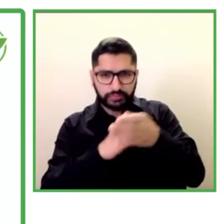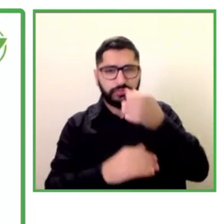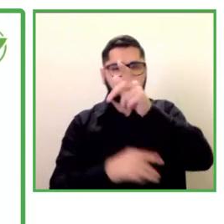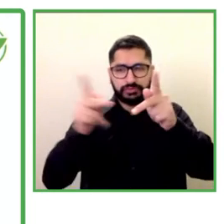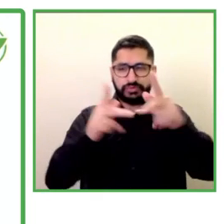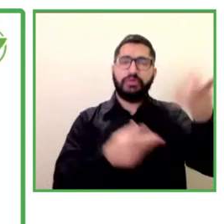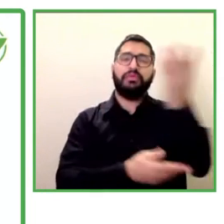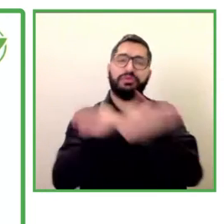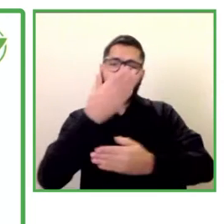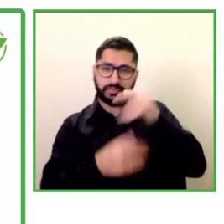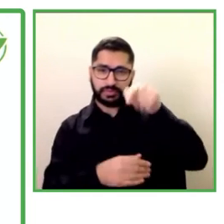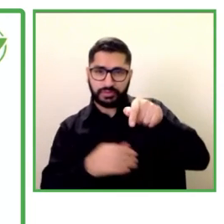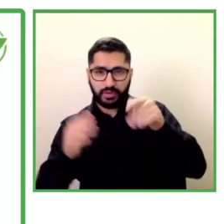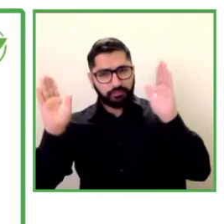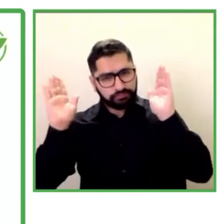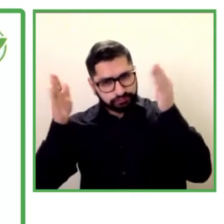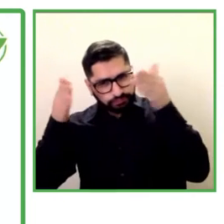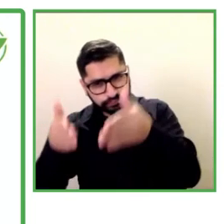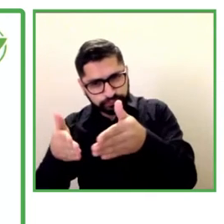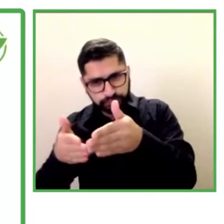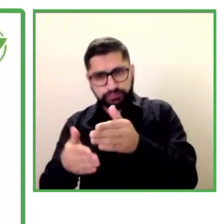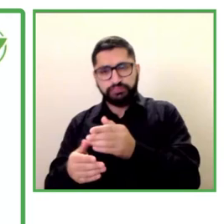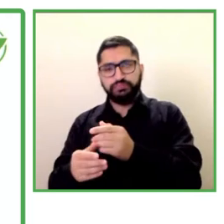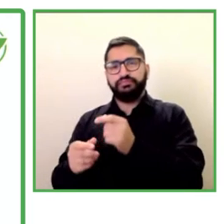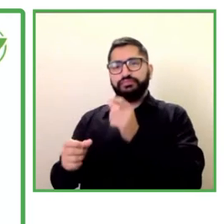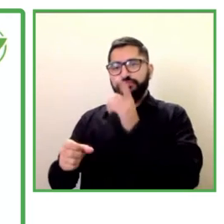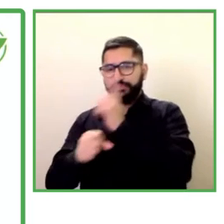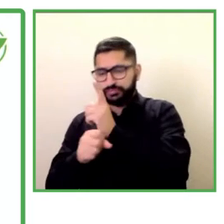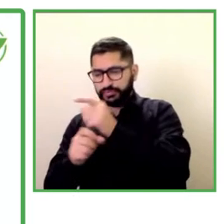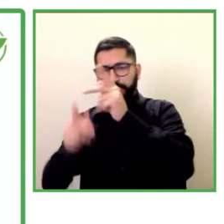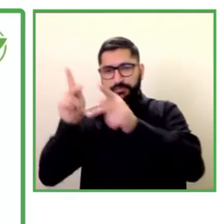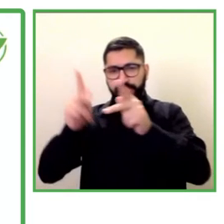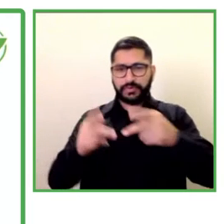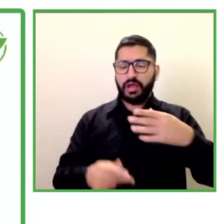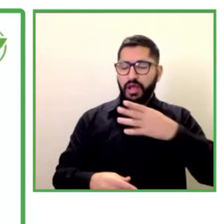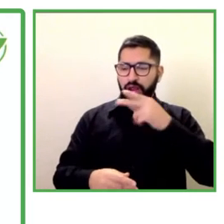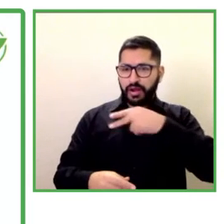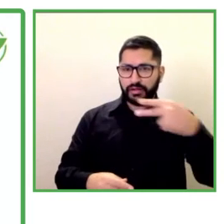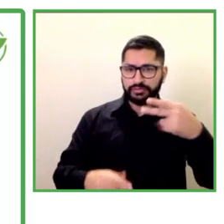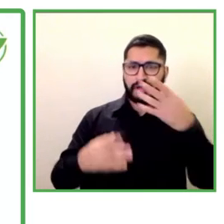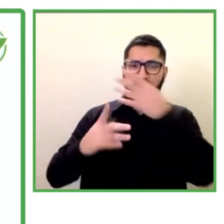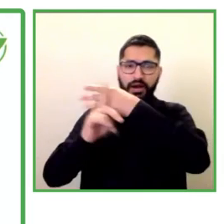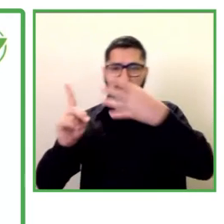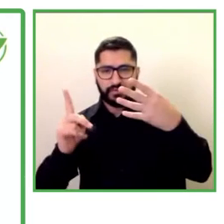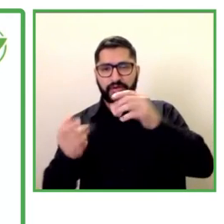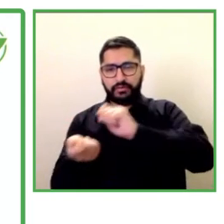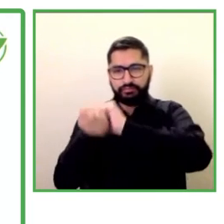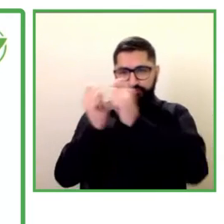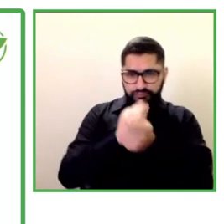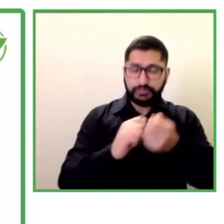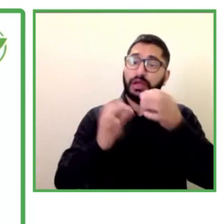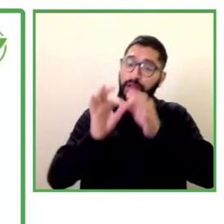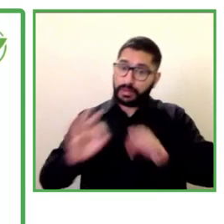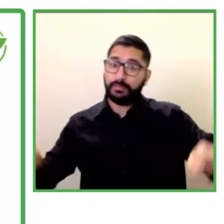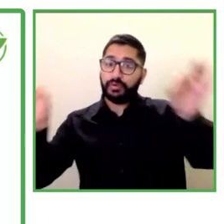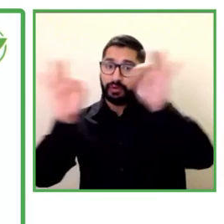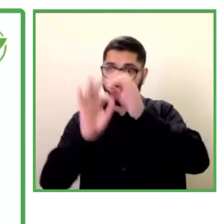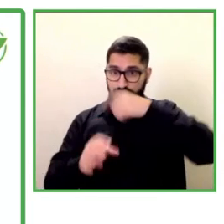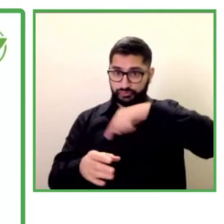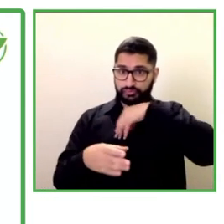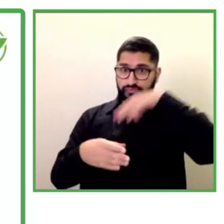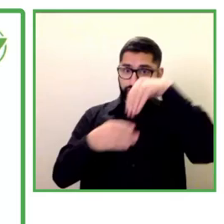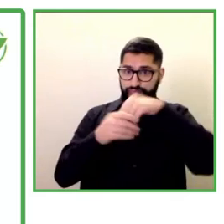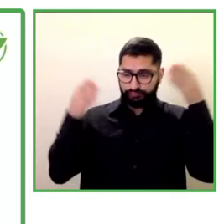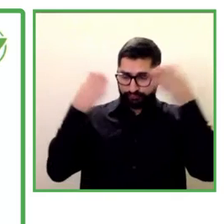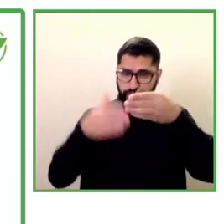on gender and sexual diversity. It is very important to have that, and it's very necessary for a country as ours. But we're